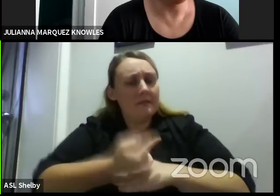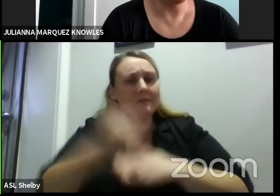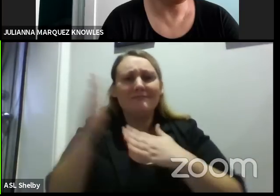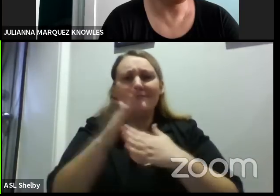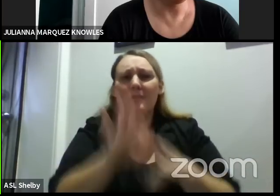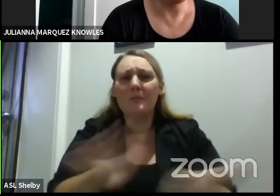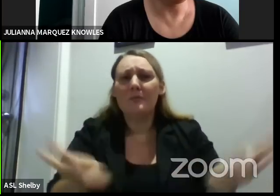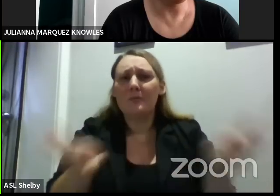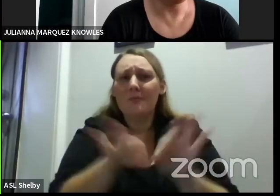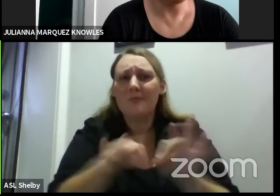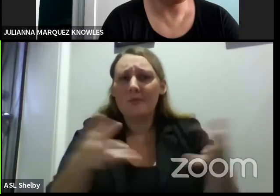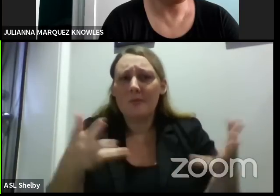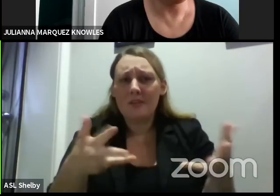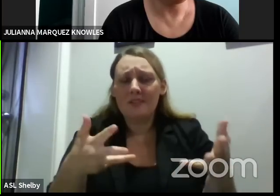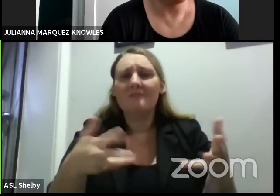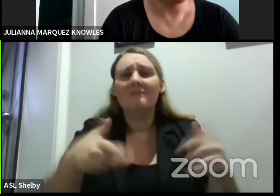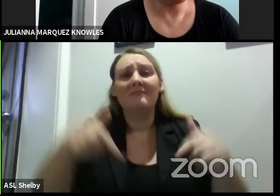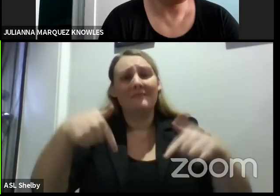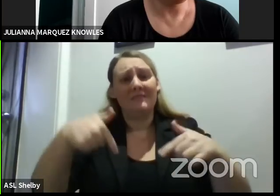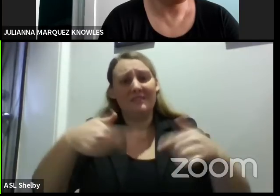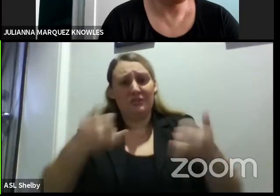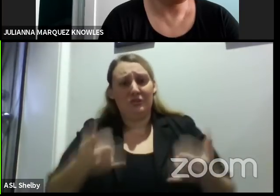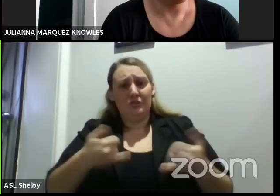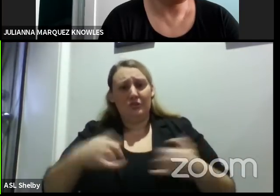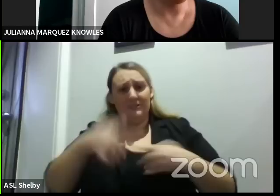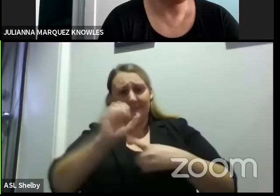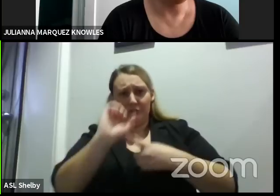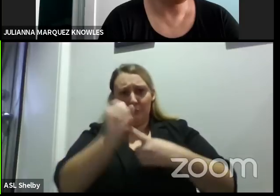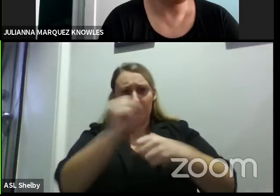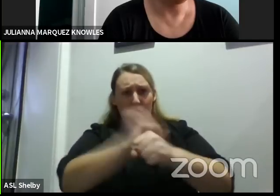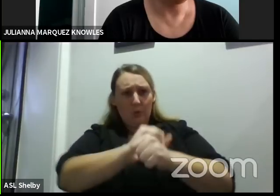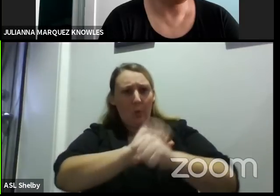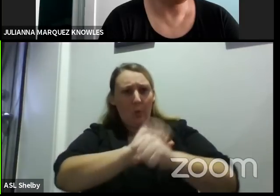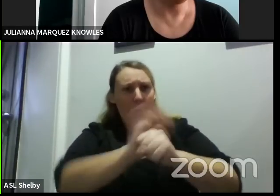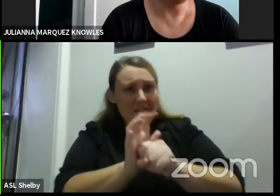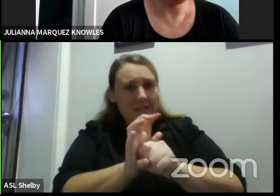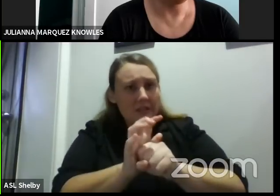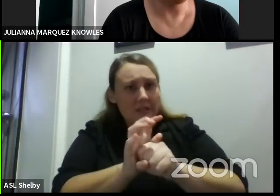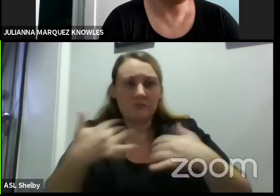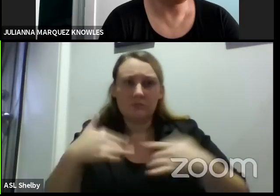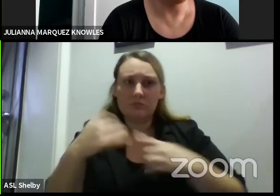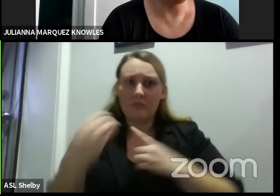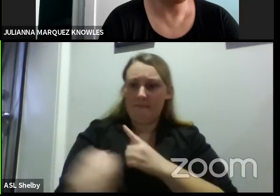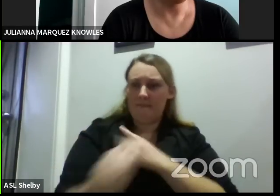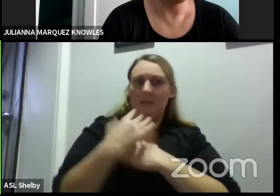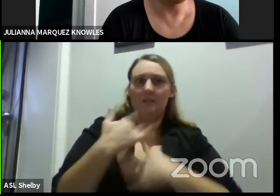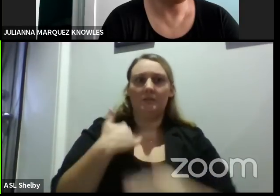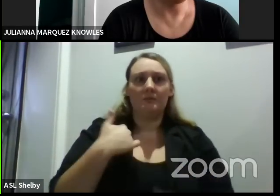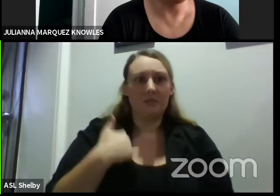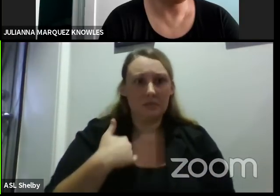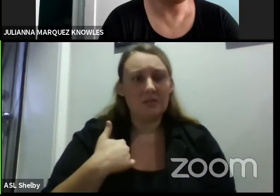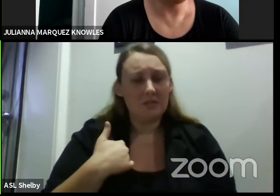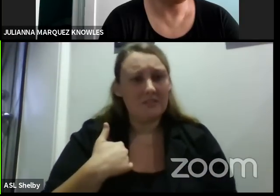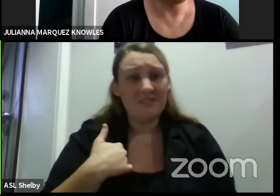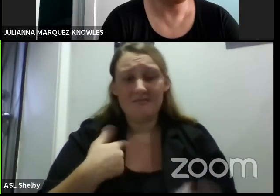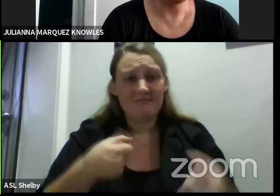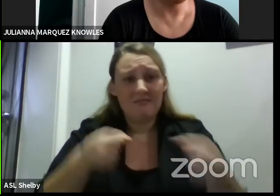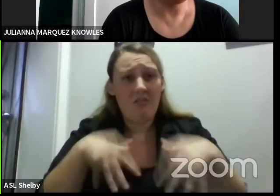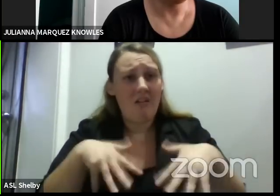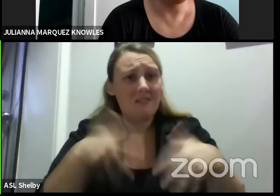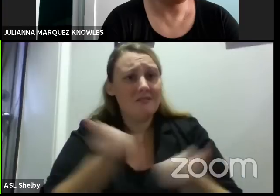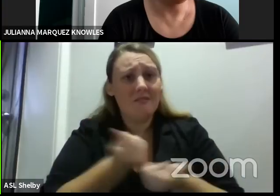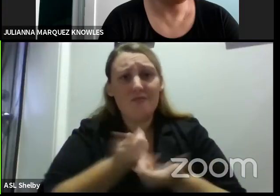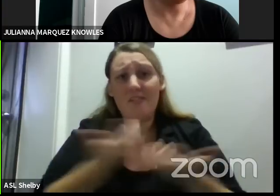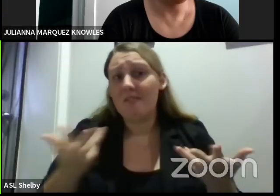this, by the current situation, the COVID-19 situation. I've lost everything. I have no work